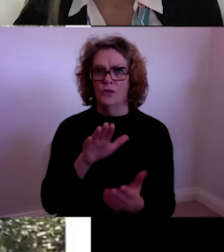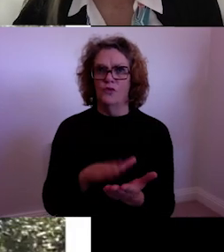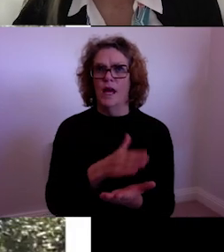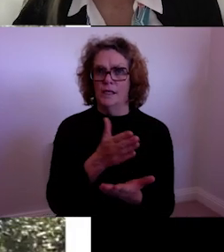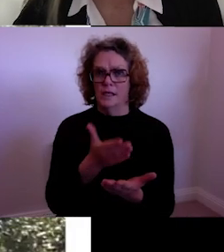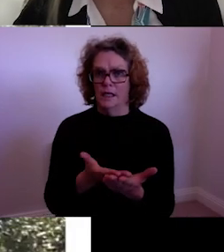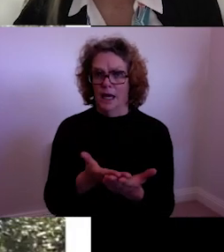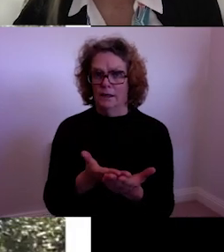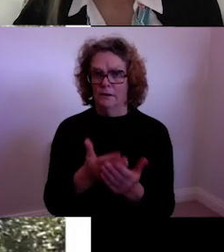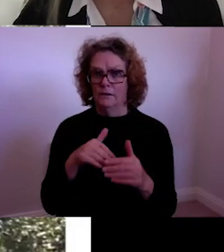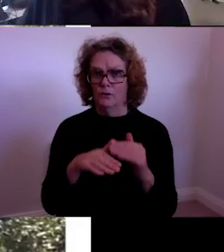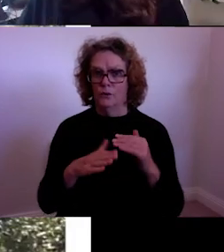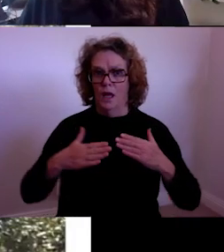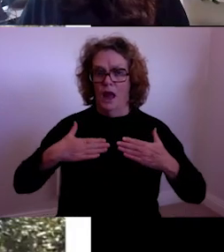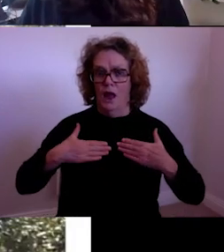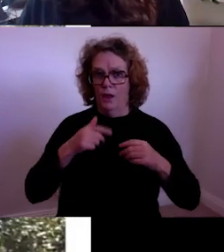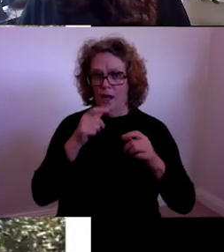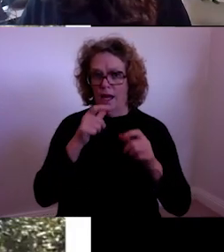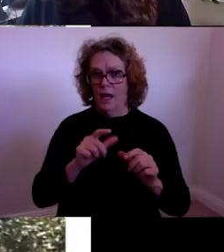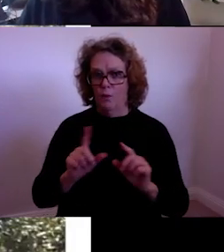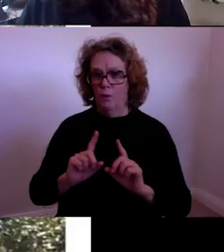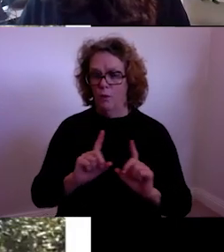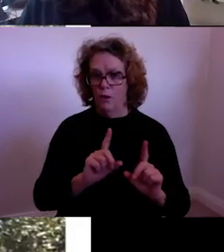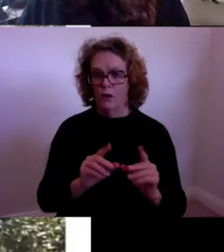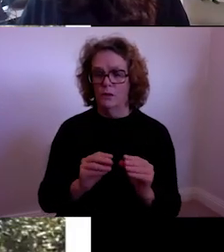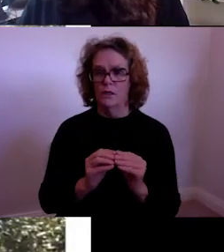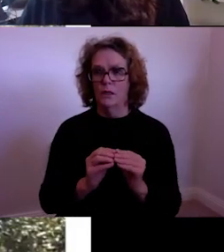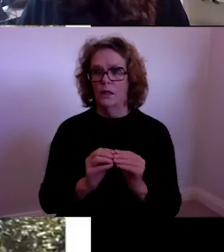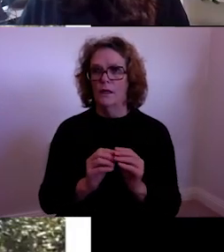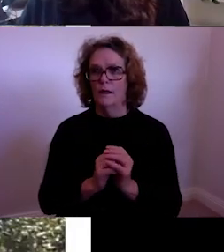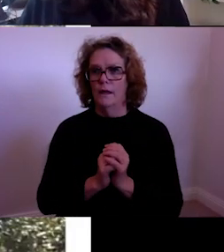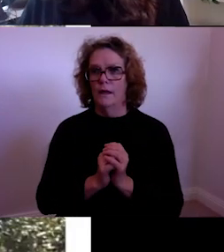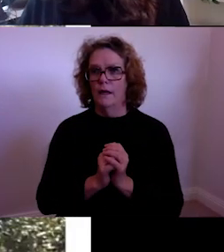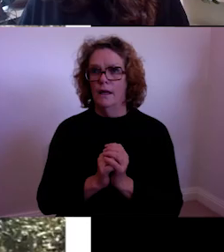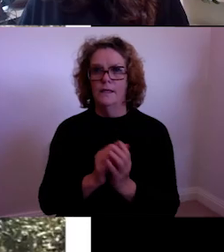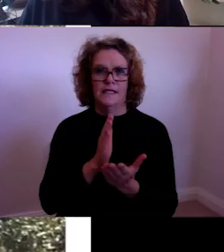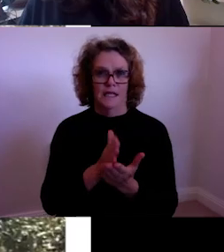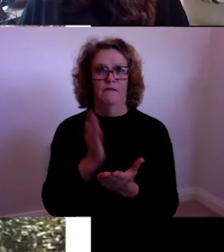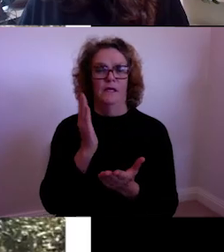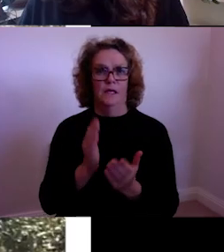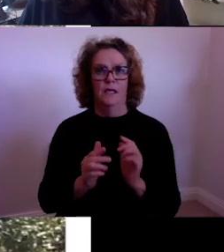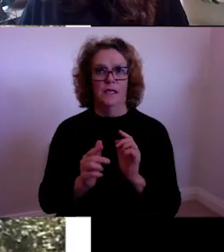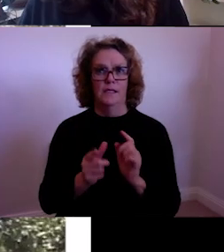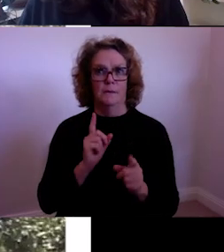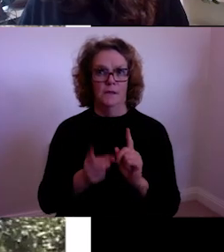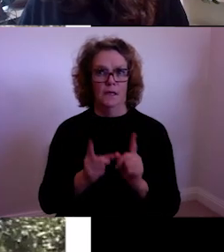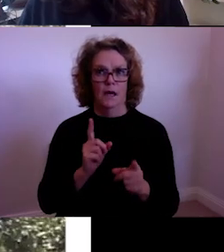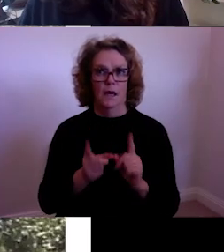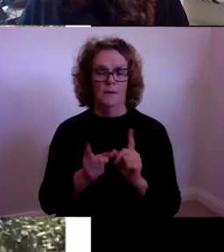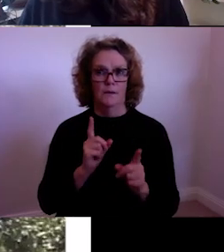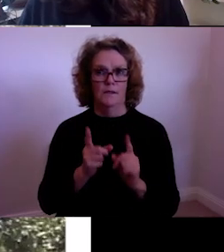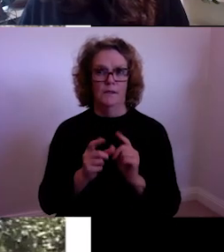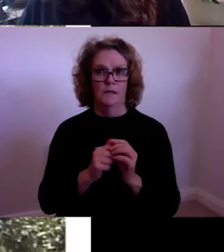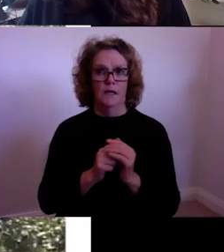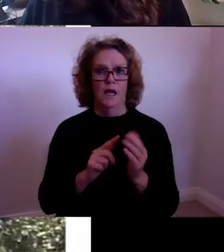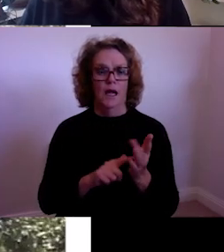healthcare? It can and it does. There's definitely been times where she has